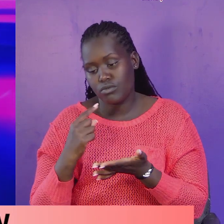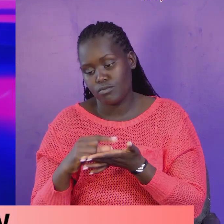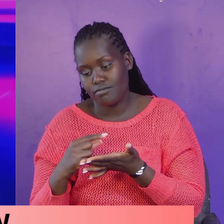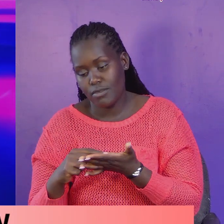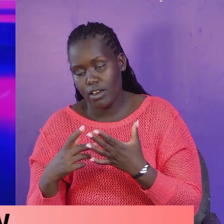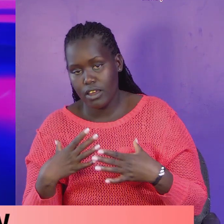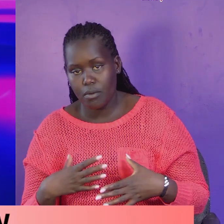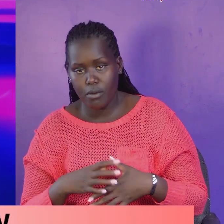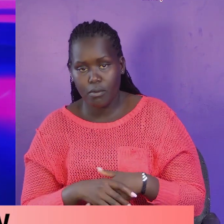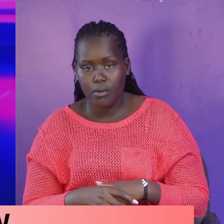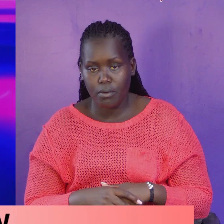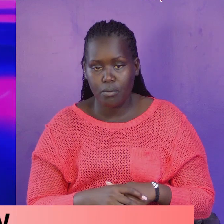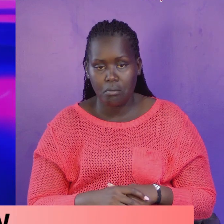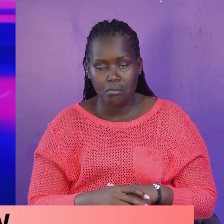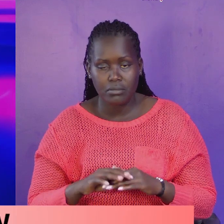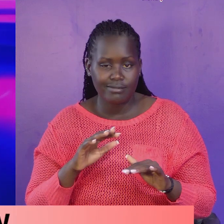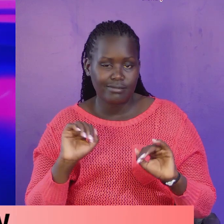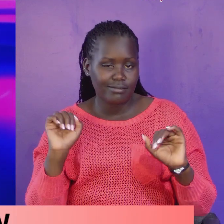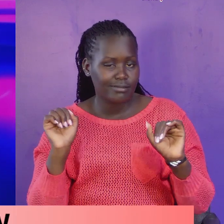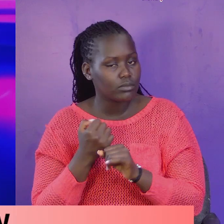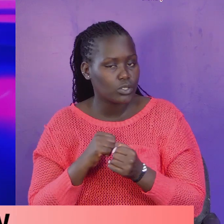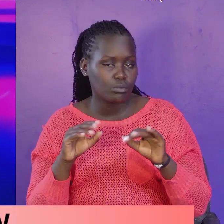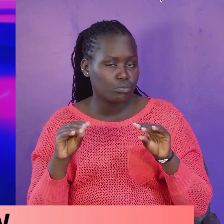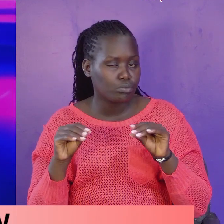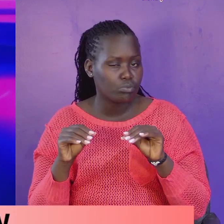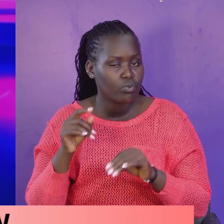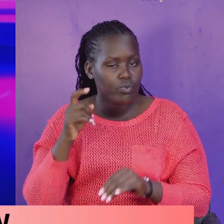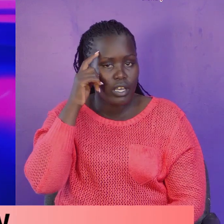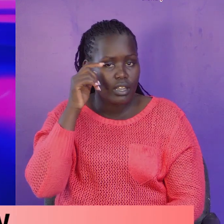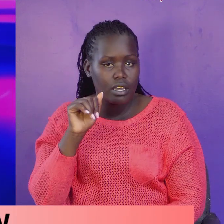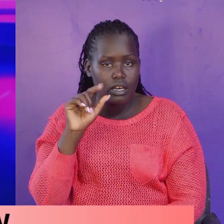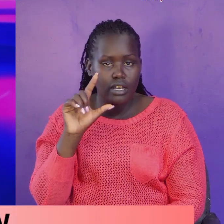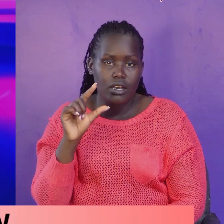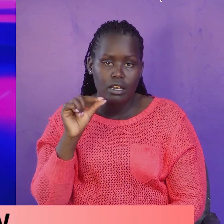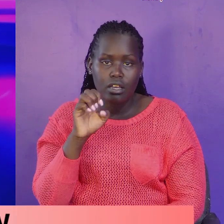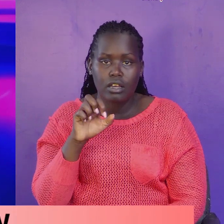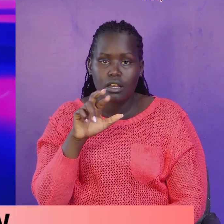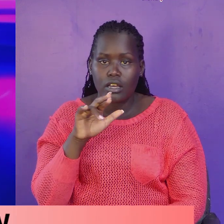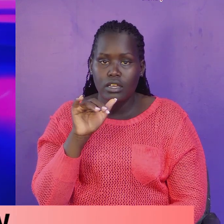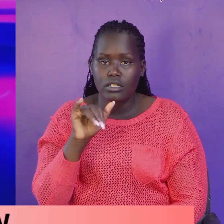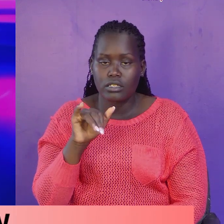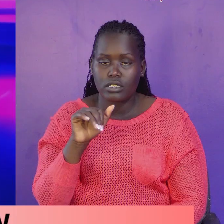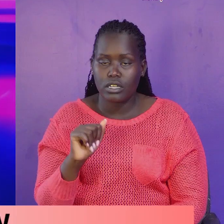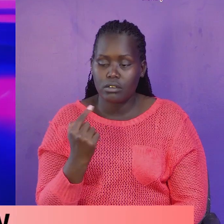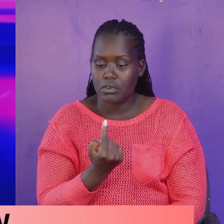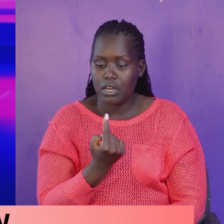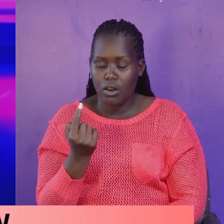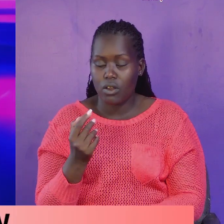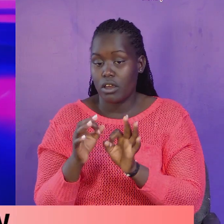Mozambique will qualify. Sioni mkiqualify. Yes. Hapa, I think Algeria peke yao. Yes. If you look at the